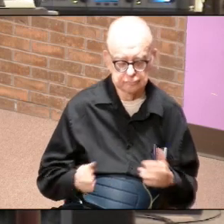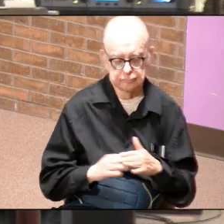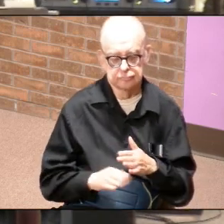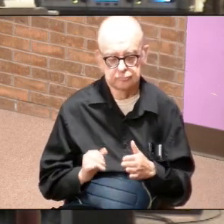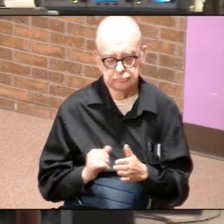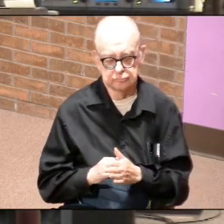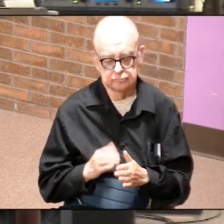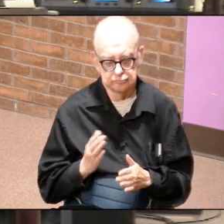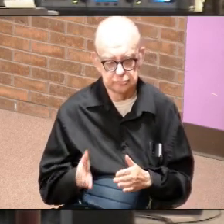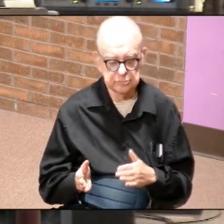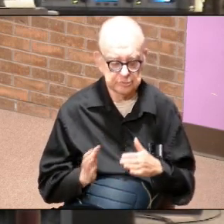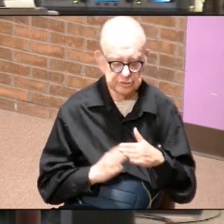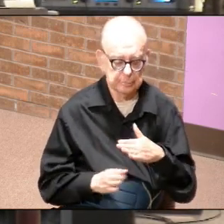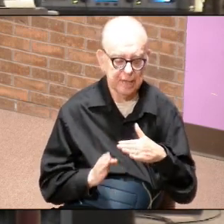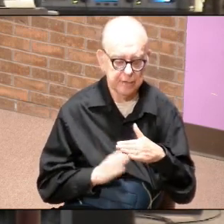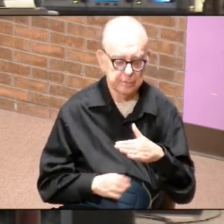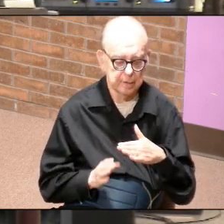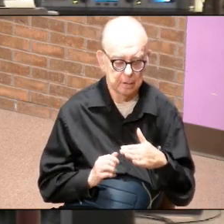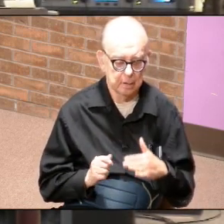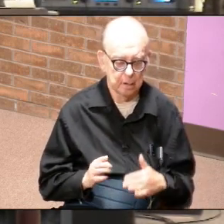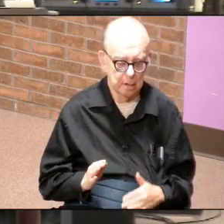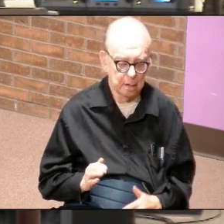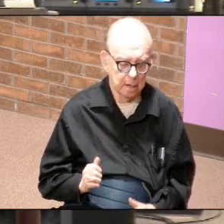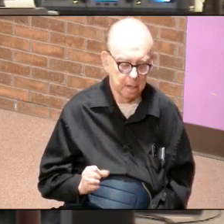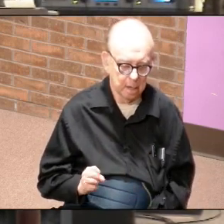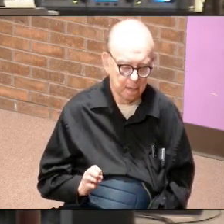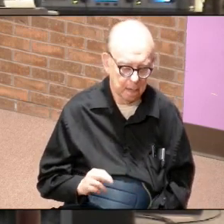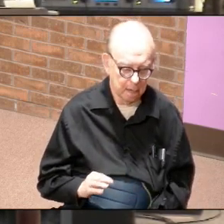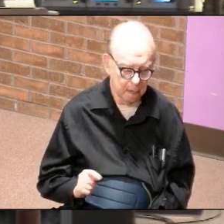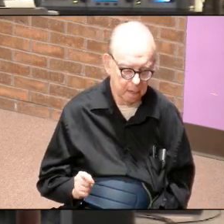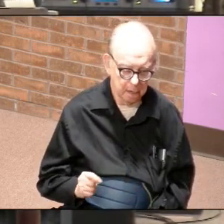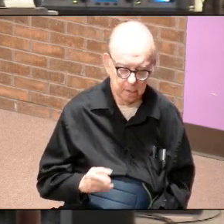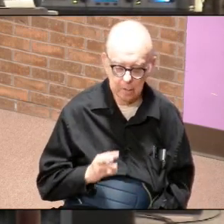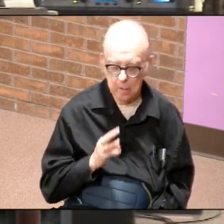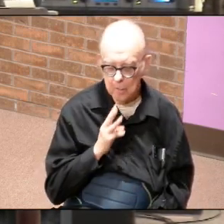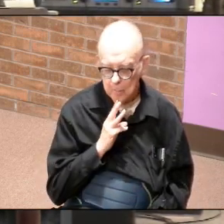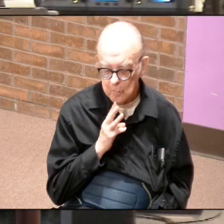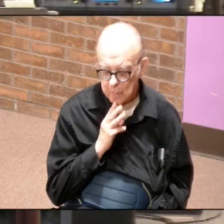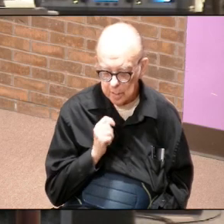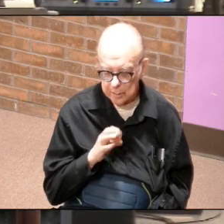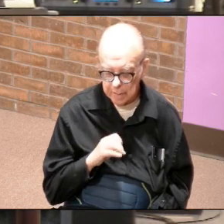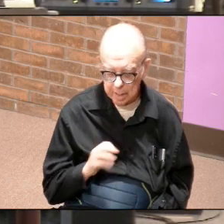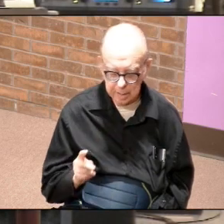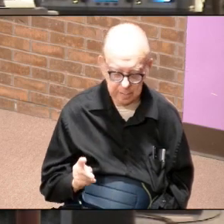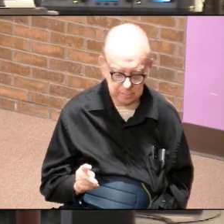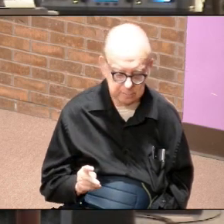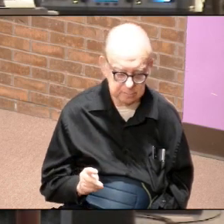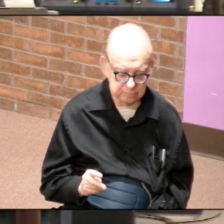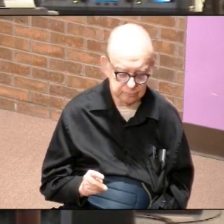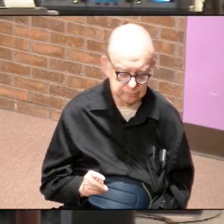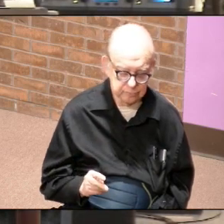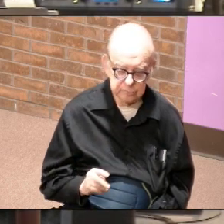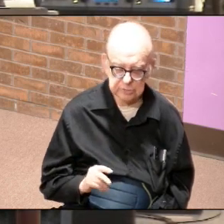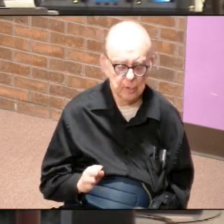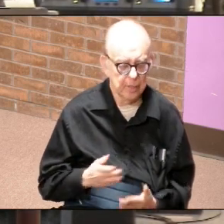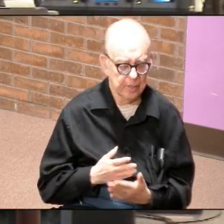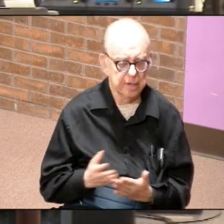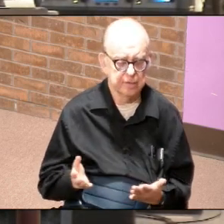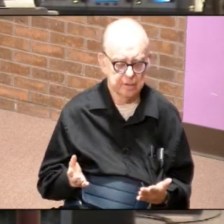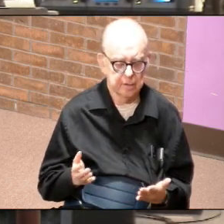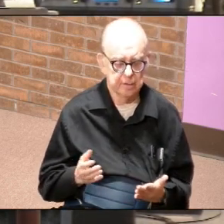Underneath there was the basement. In the basement was the water tank, hot water heater, furnace, and all of that